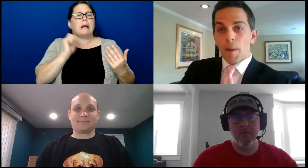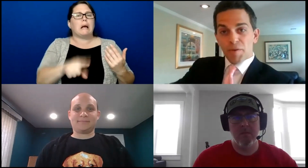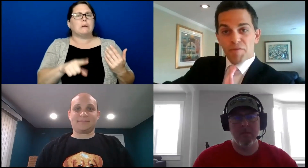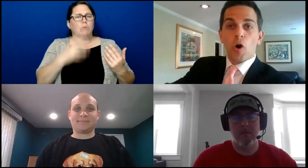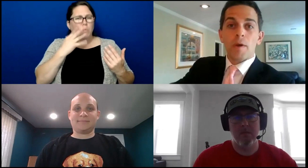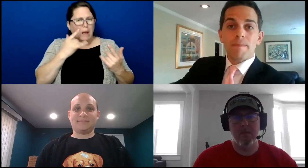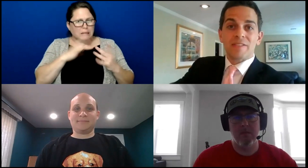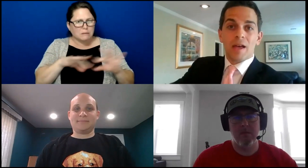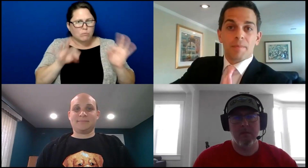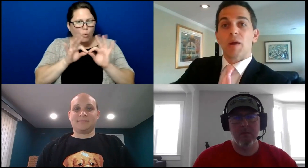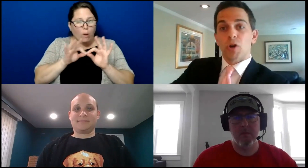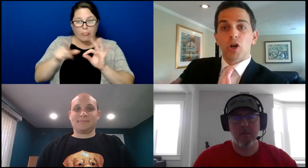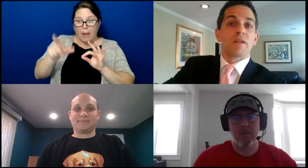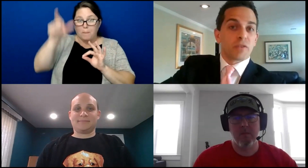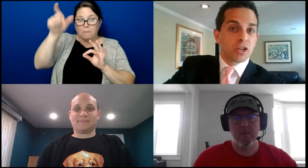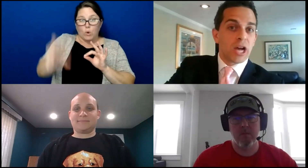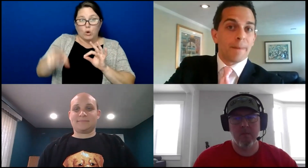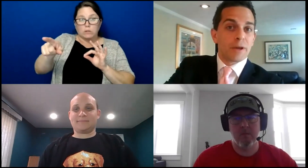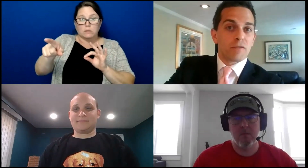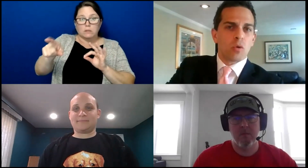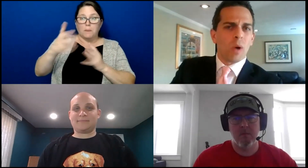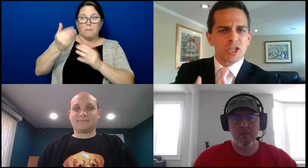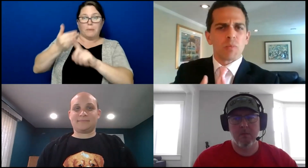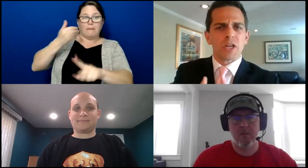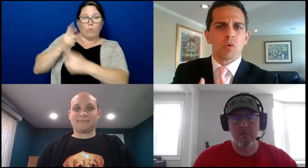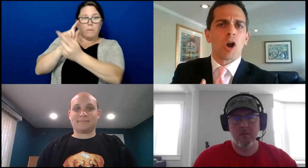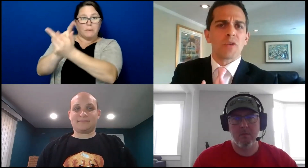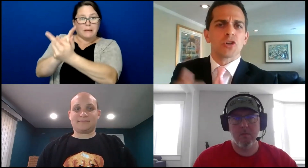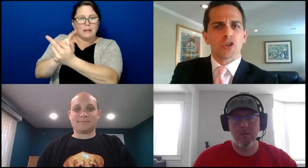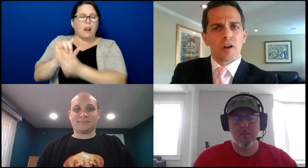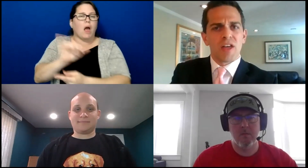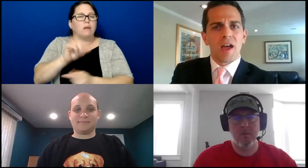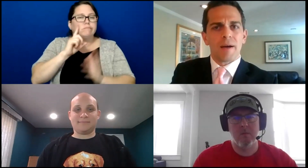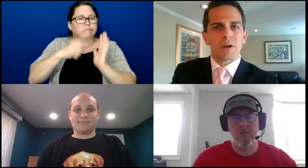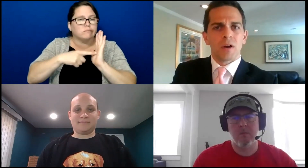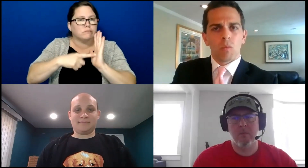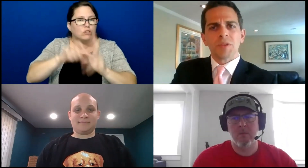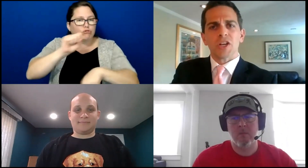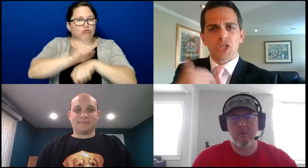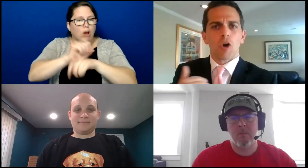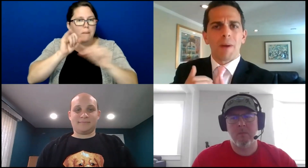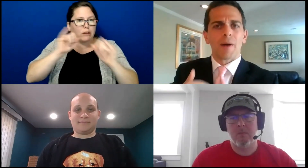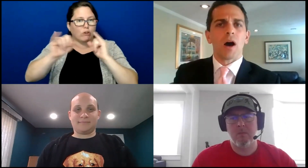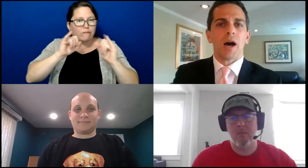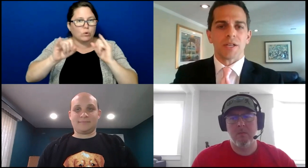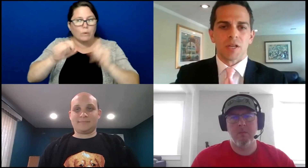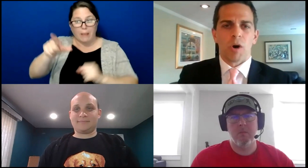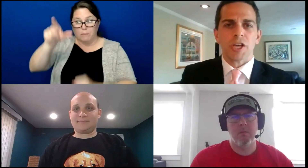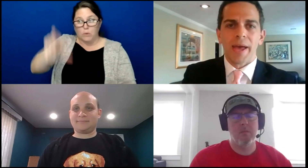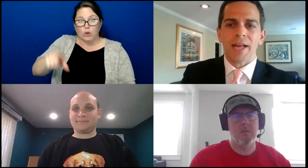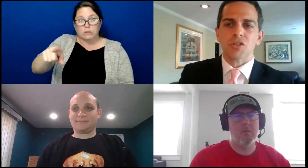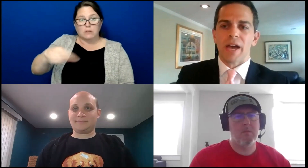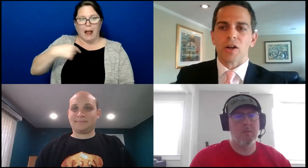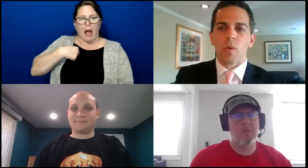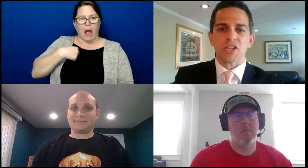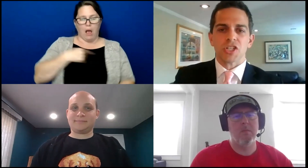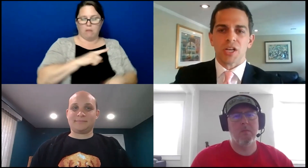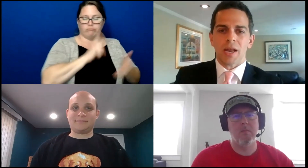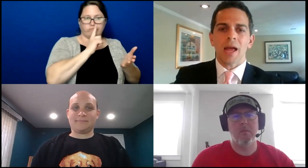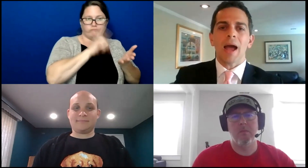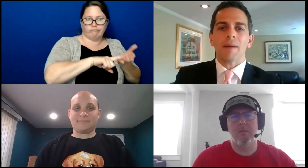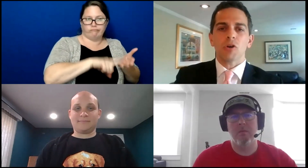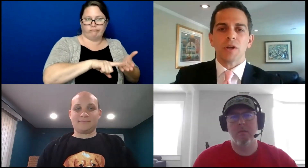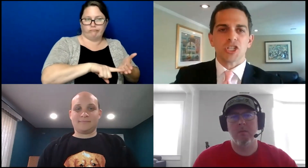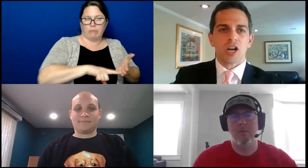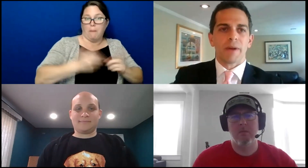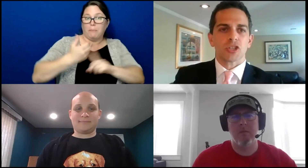somebody before we meet them? Like we're going for a job interview. Why should we do our research on them? what would that show about us? And while you answer that